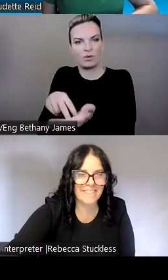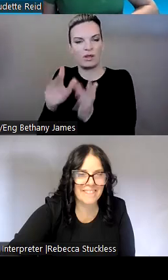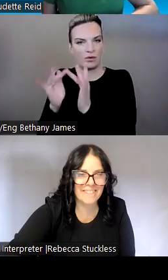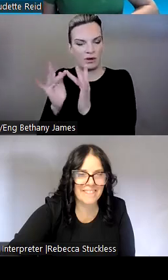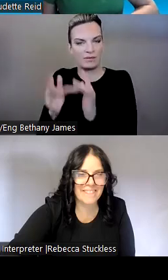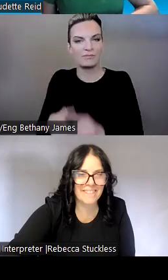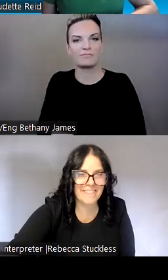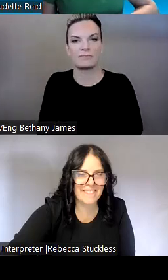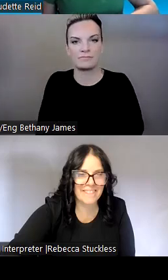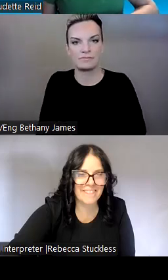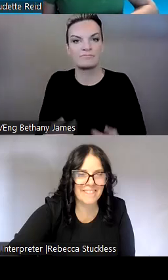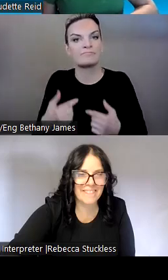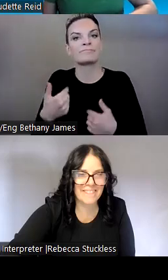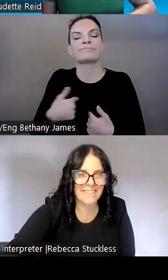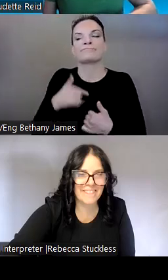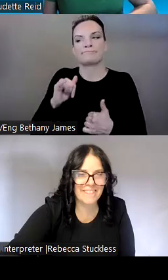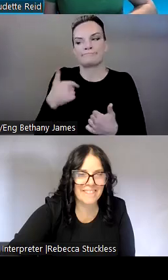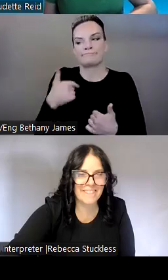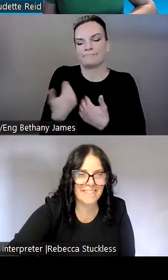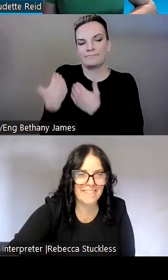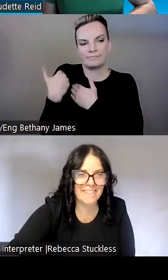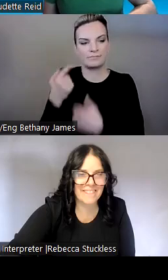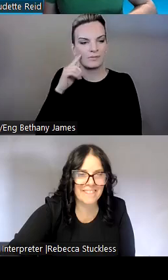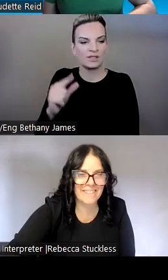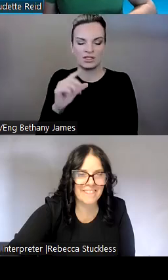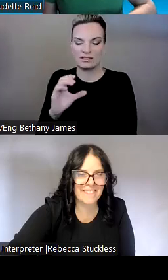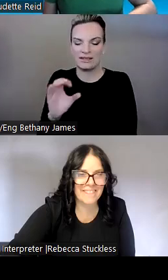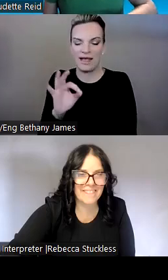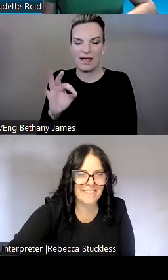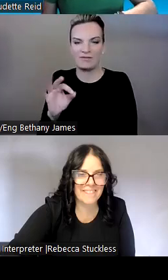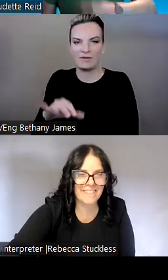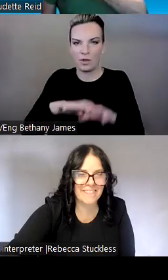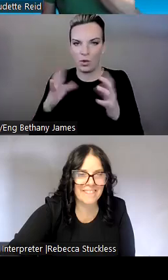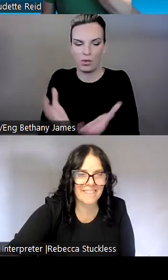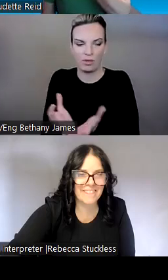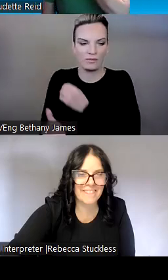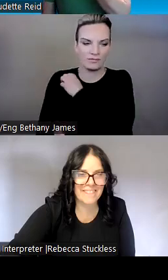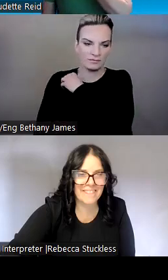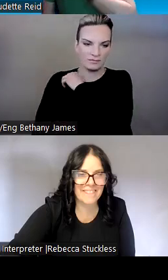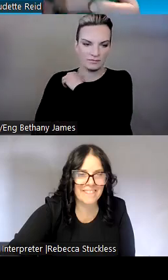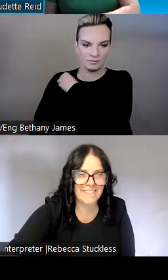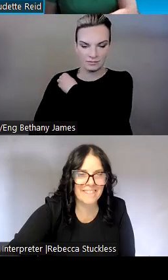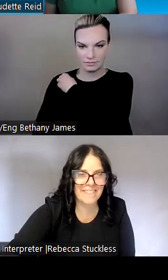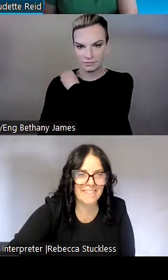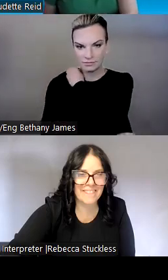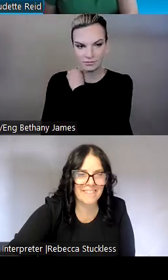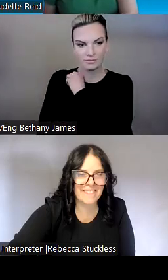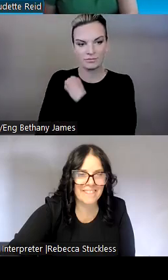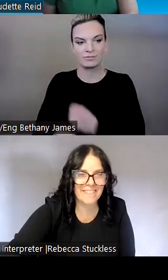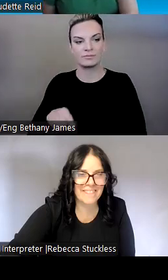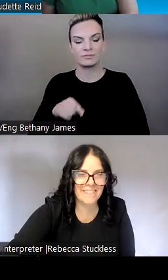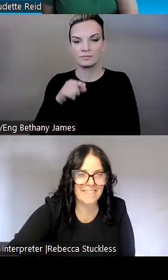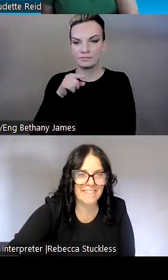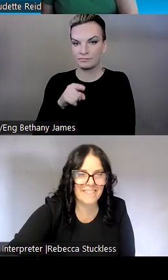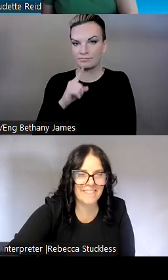probably aware of GCF Global. This is a wonderful